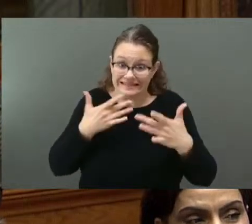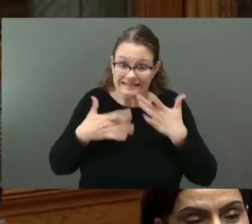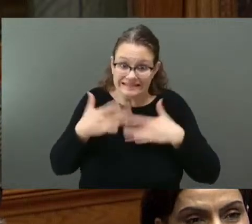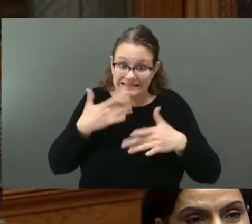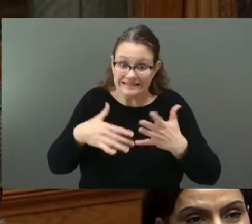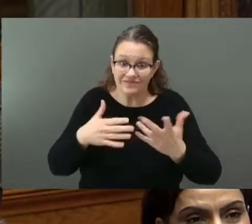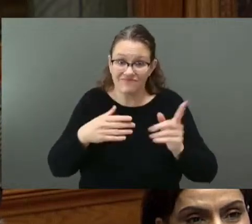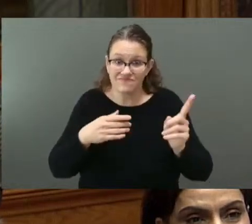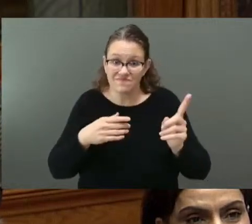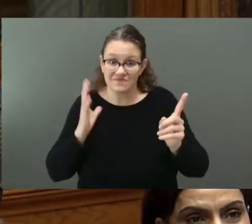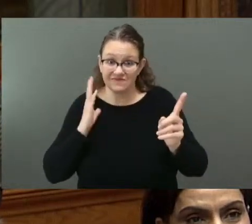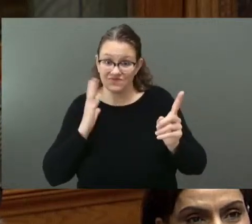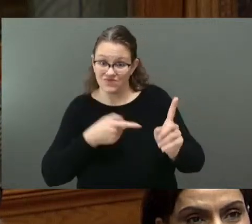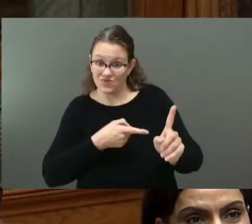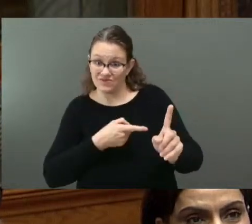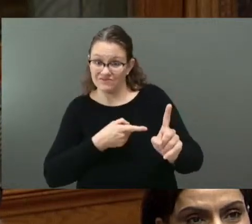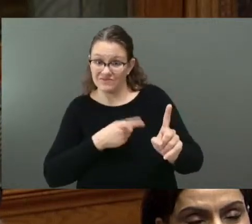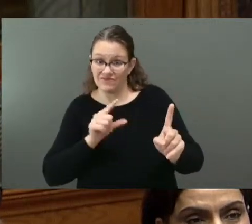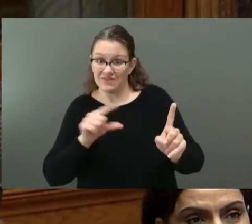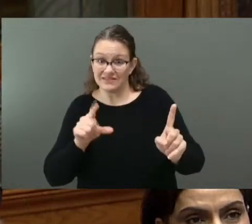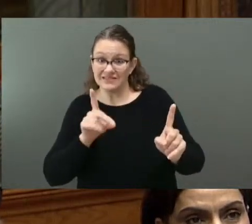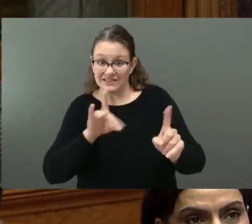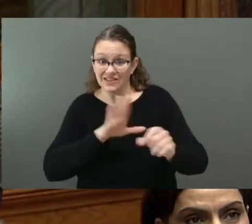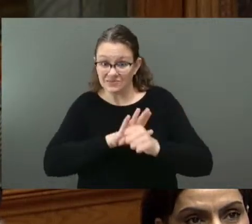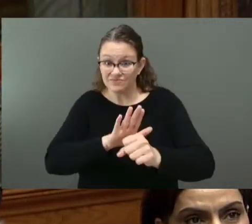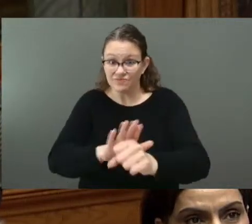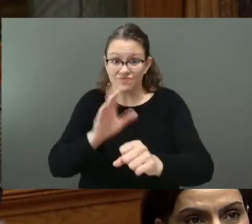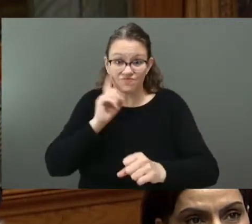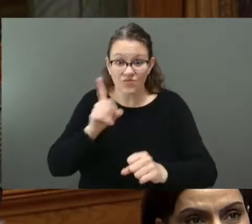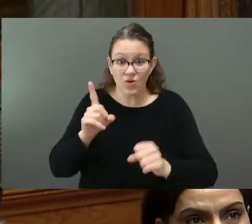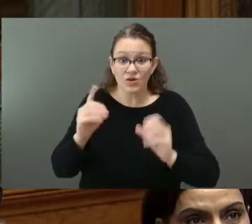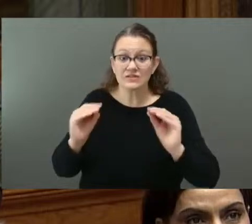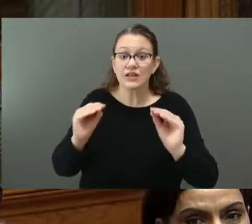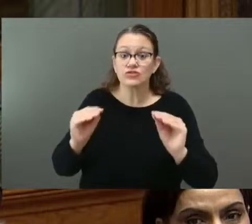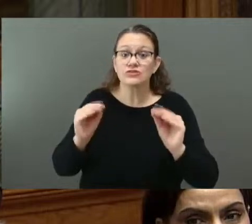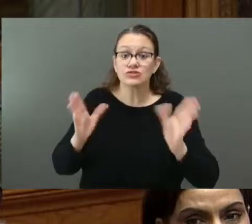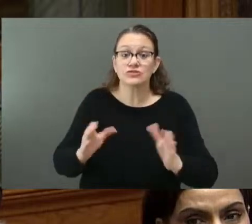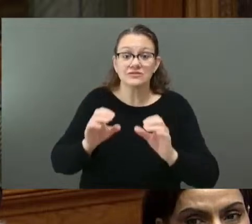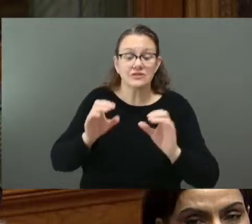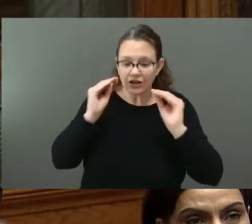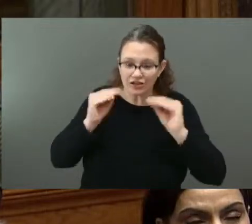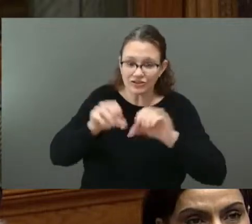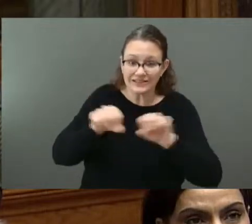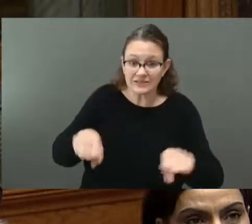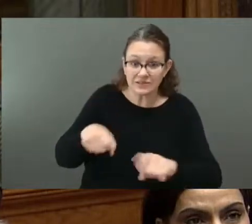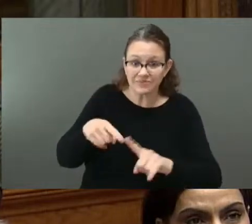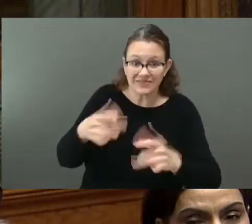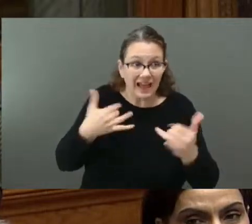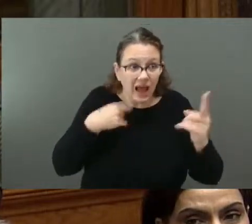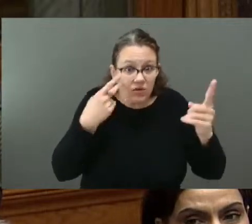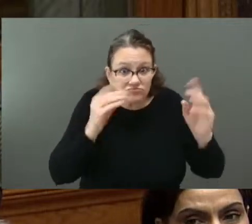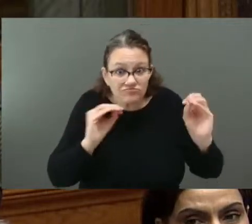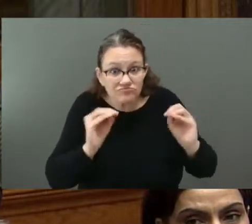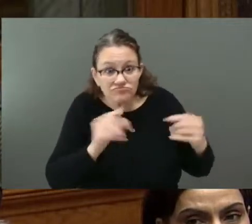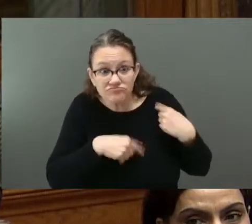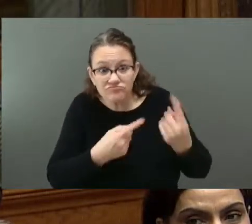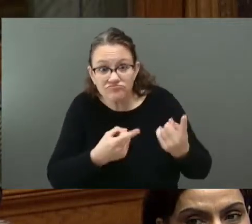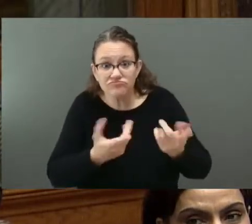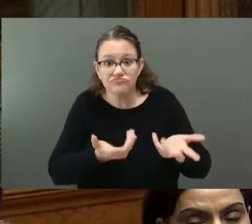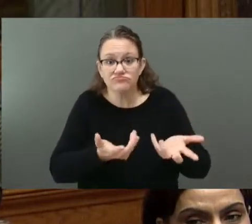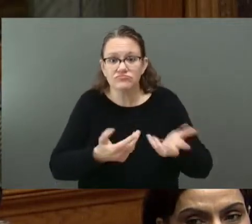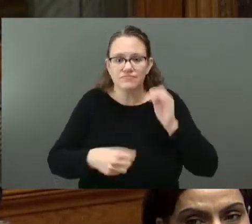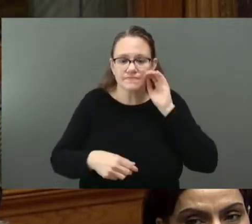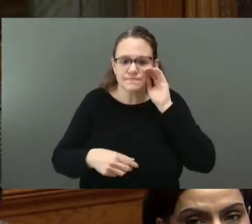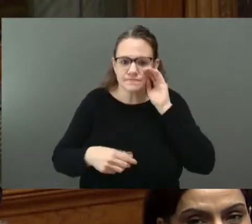that champion. We failed to see it while they've been in government. Mr. Speaker, to the Minister of Education, what is the Minister doing to ensure that we have a thriving